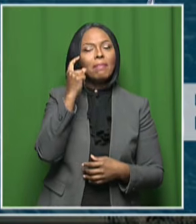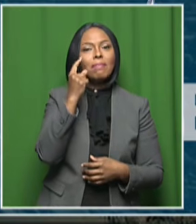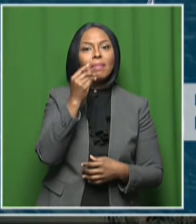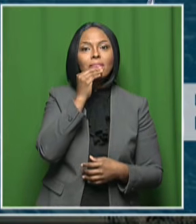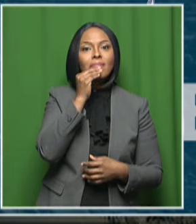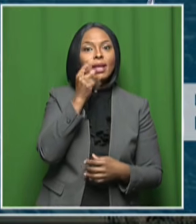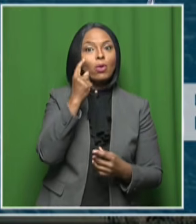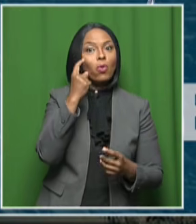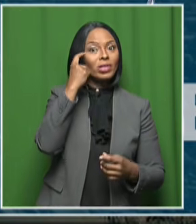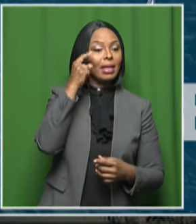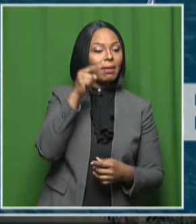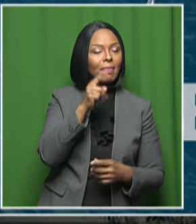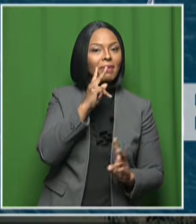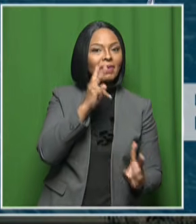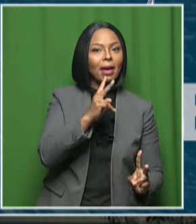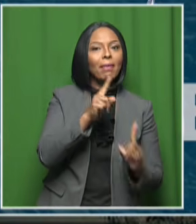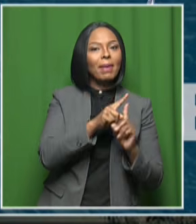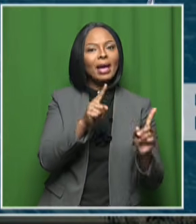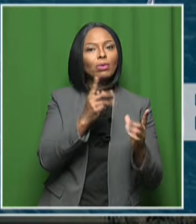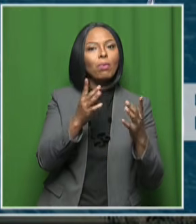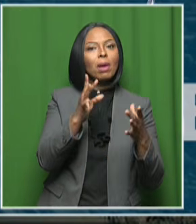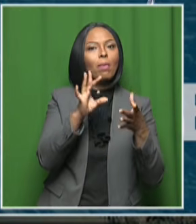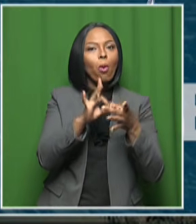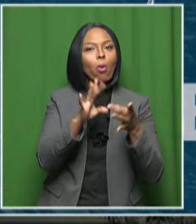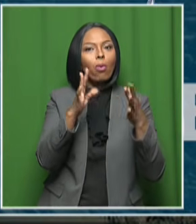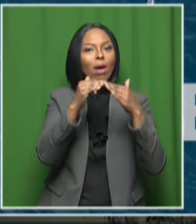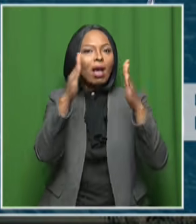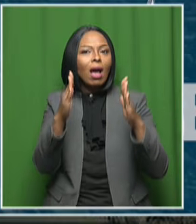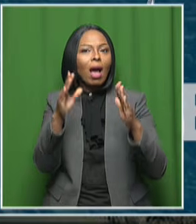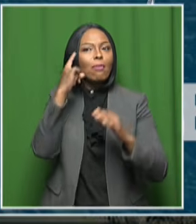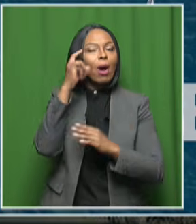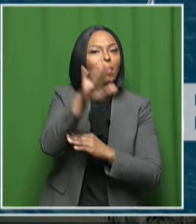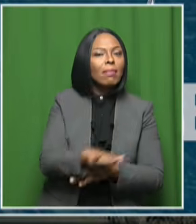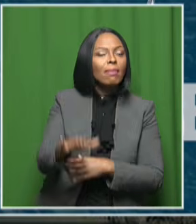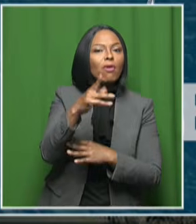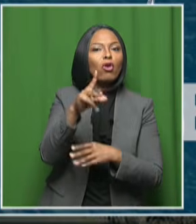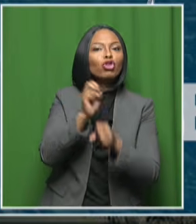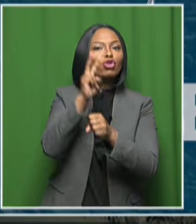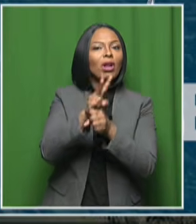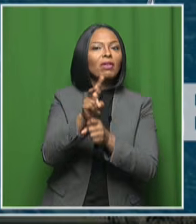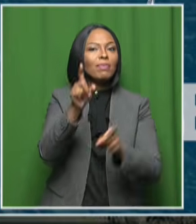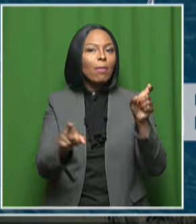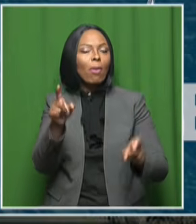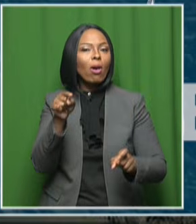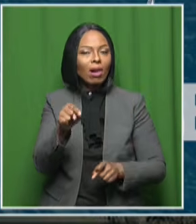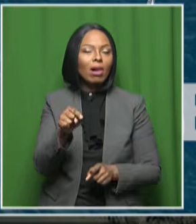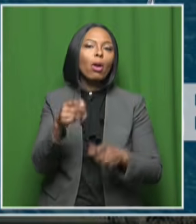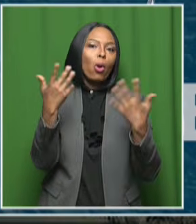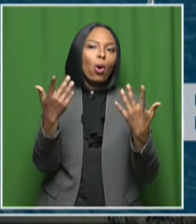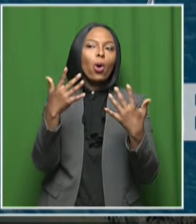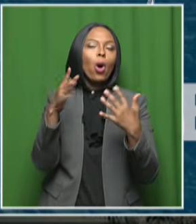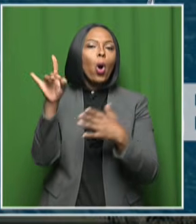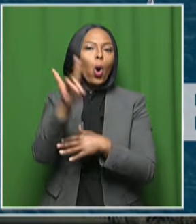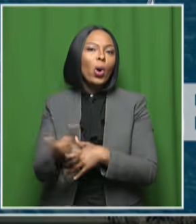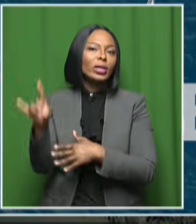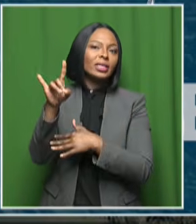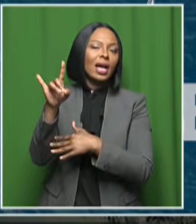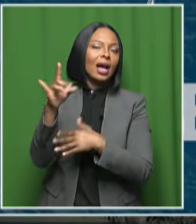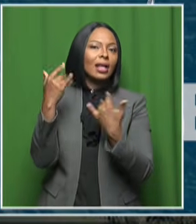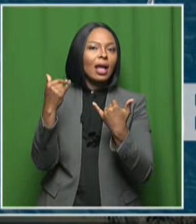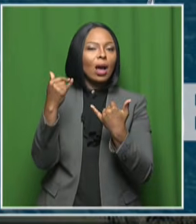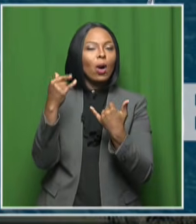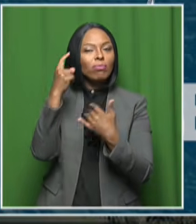can take 10 to 12 people, where in a hotel setup or a establishment, a guest house,